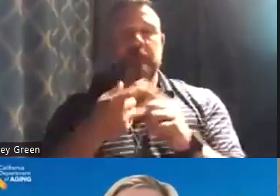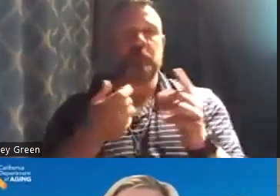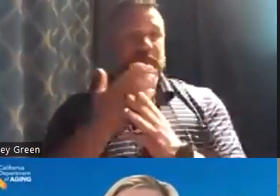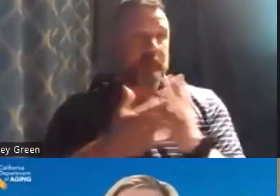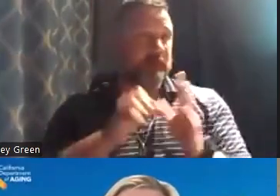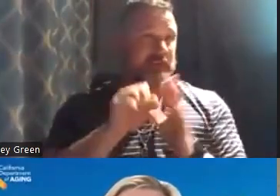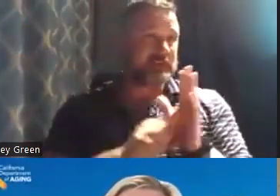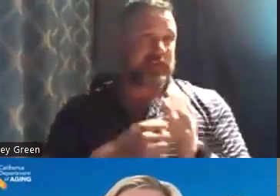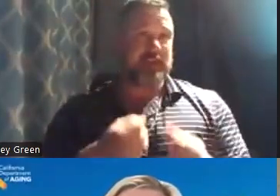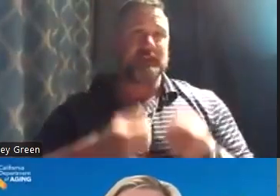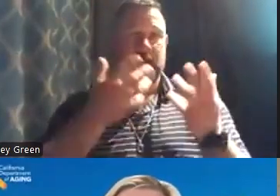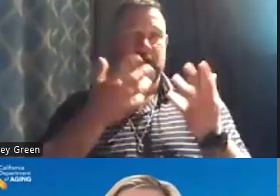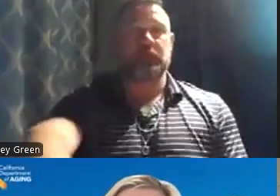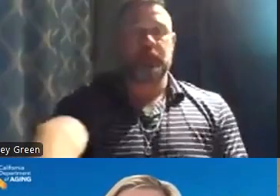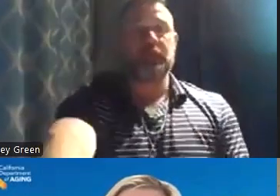is spending up front.